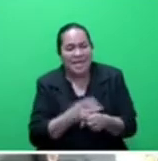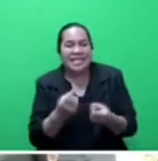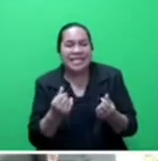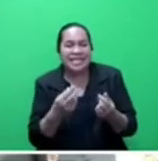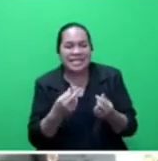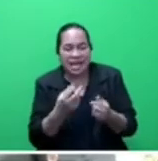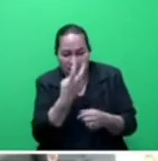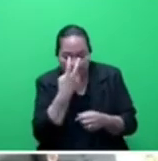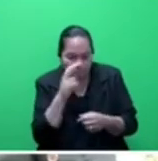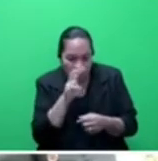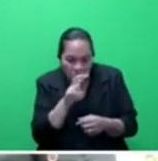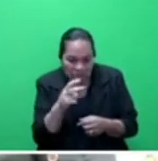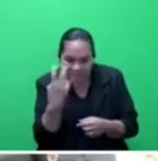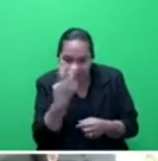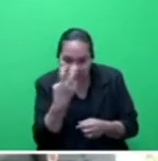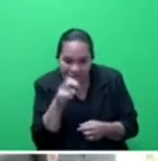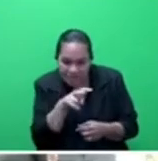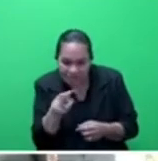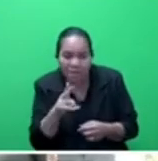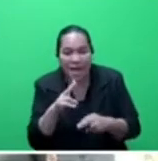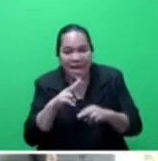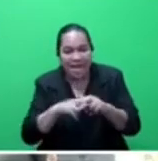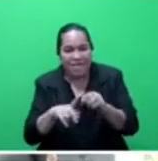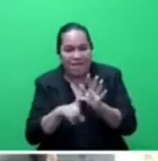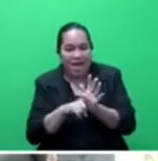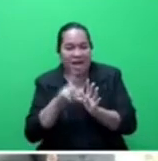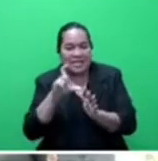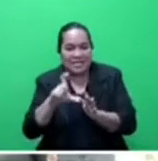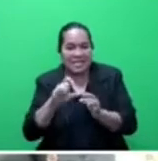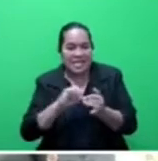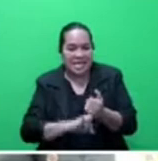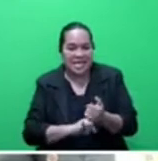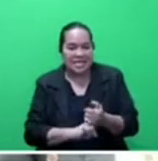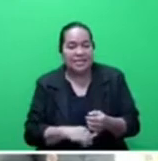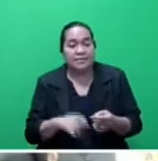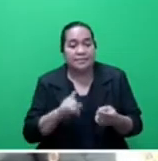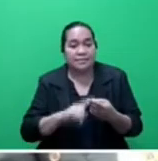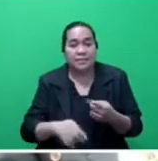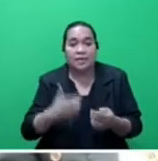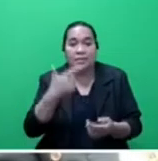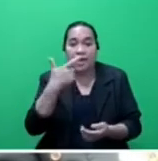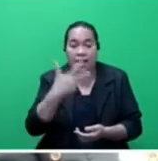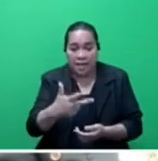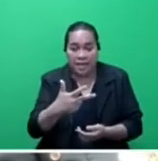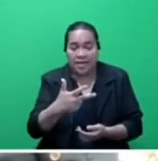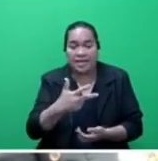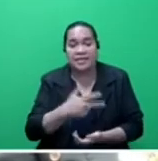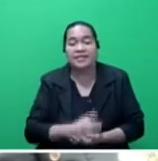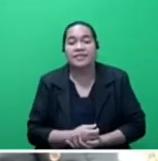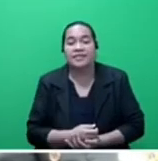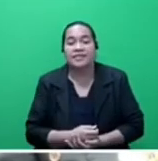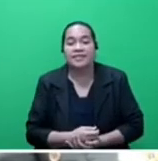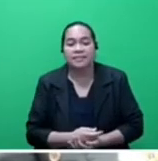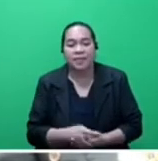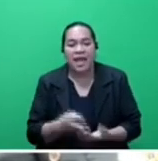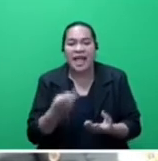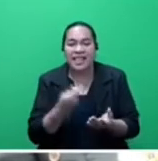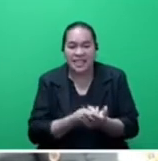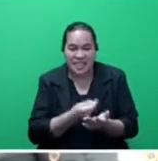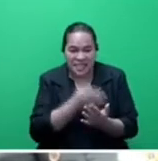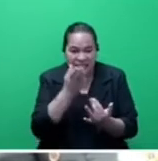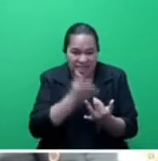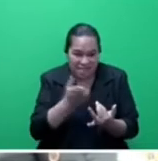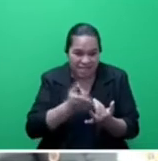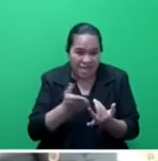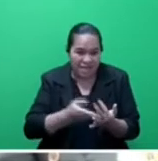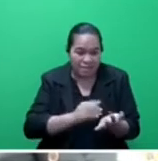FRCS, and hence increase in revenue. Number 8, dividend withholding tax. Dividend withholding tax